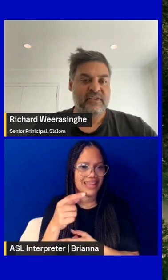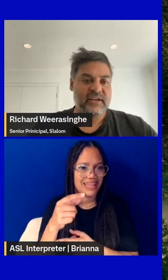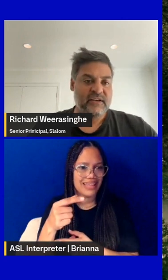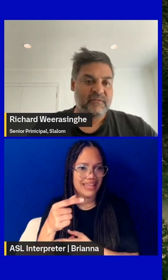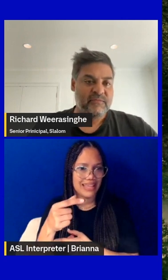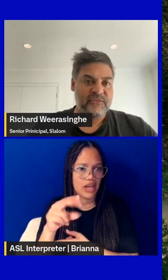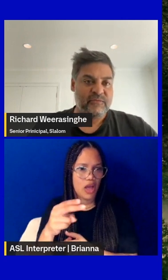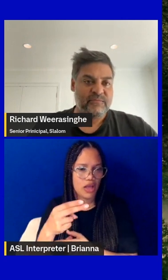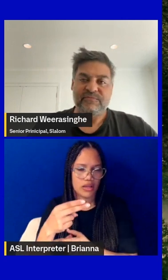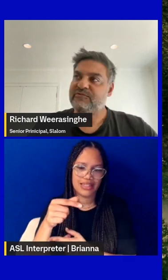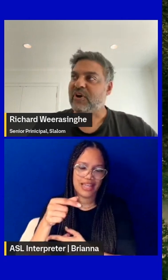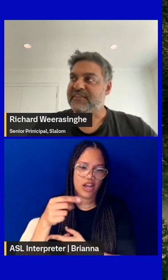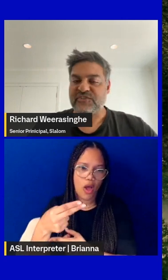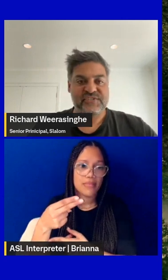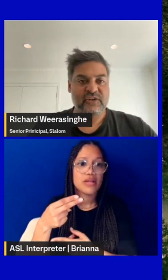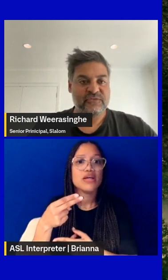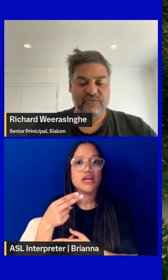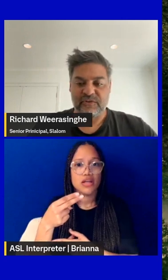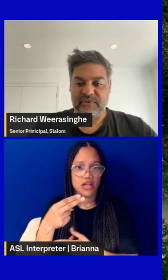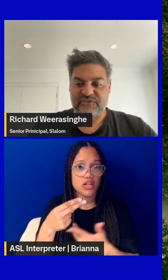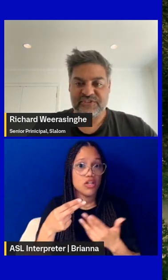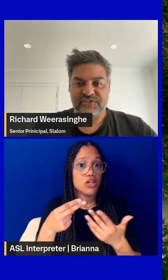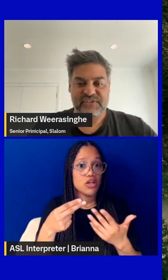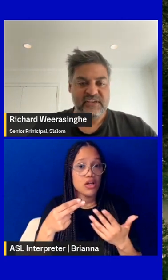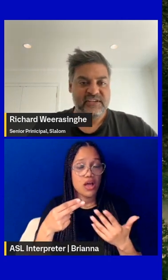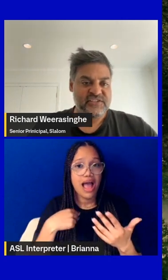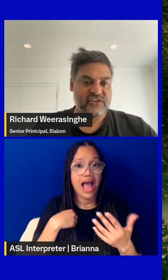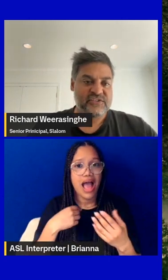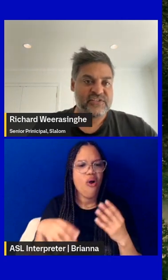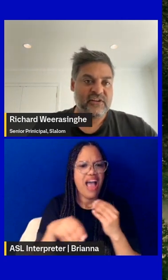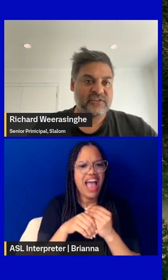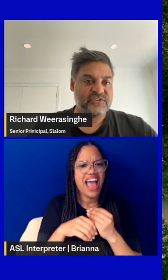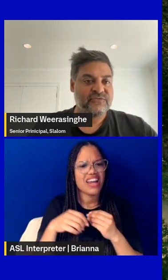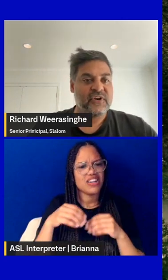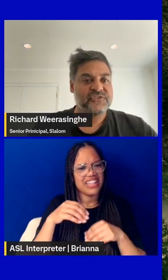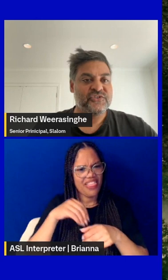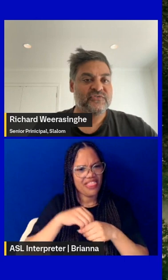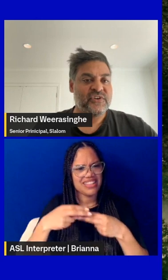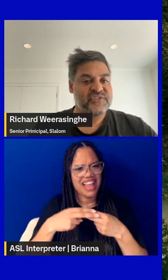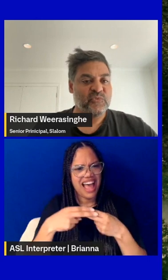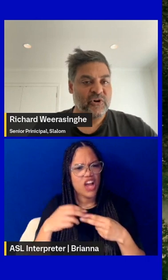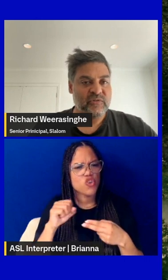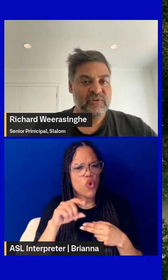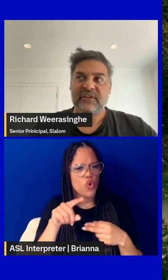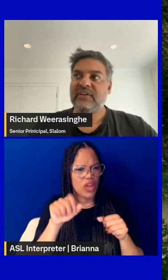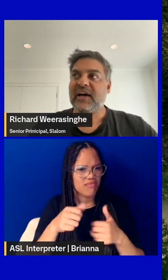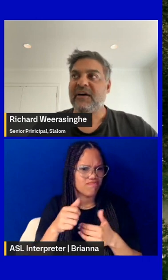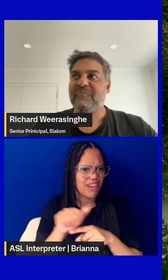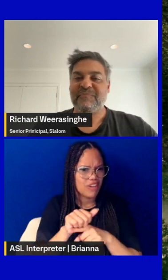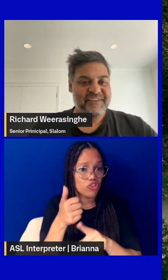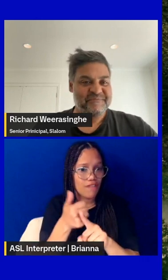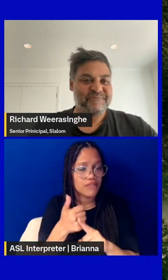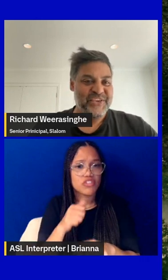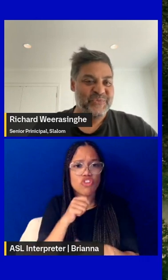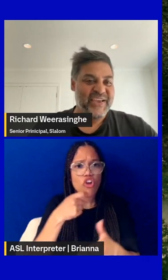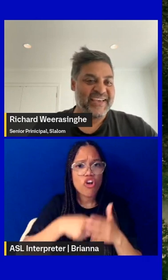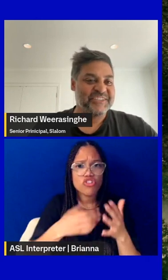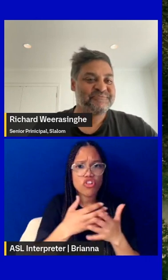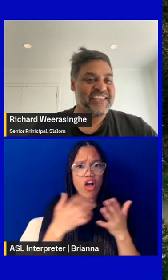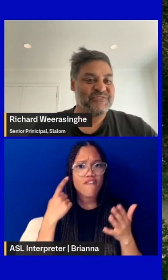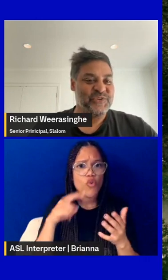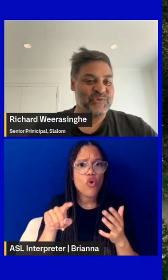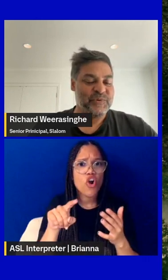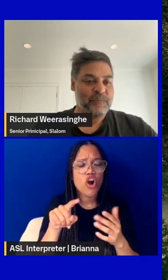can try this yourself. No major issues. Doesn't cost a lot to fine tune a very small model, but be